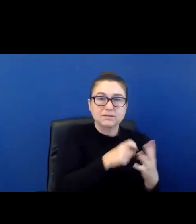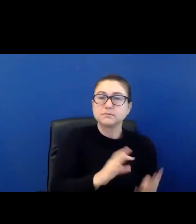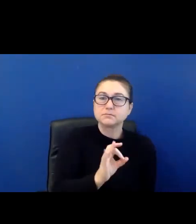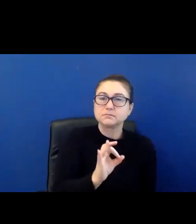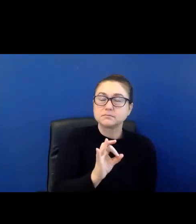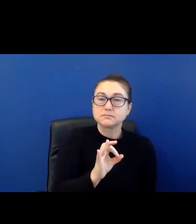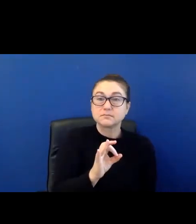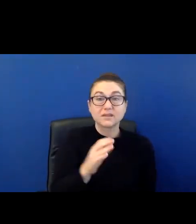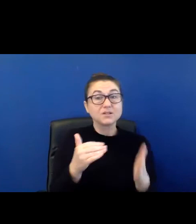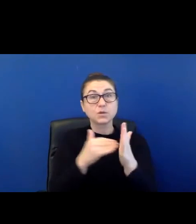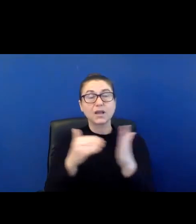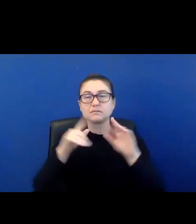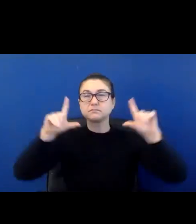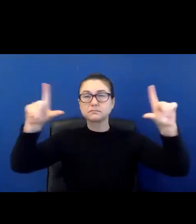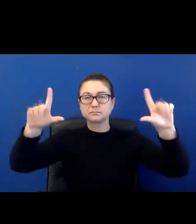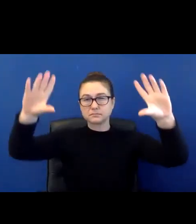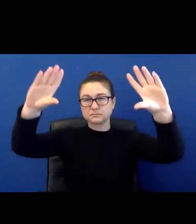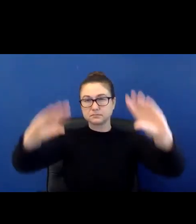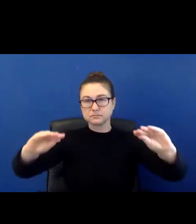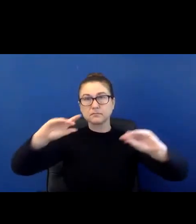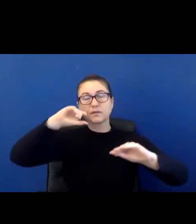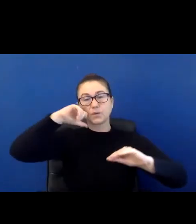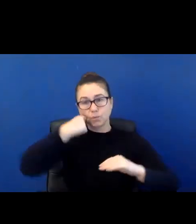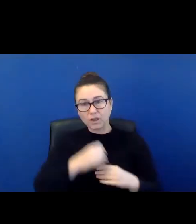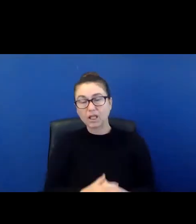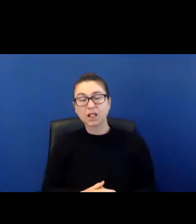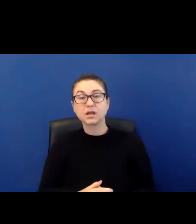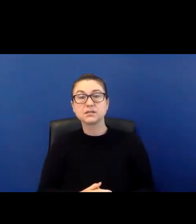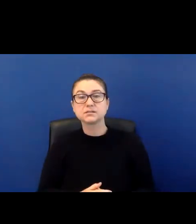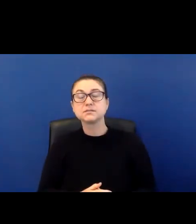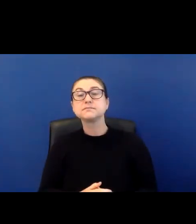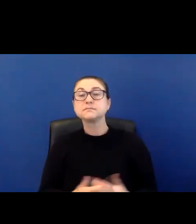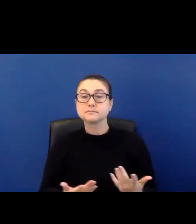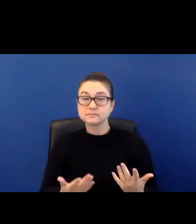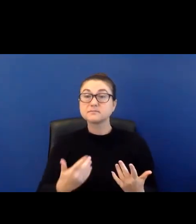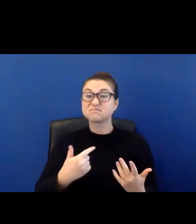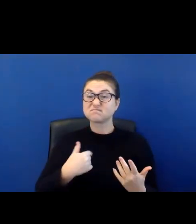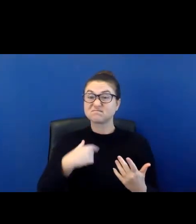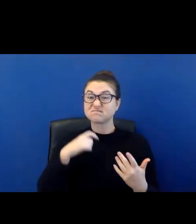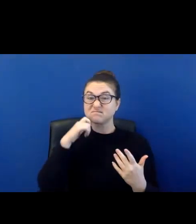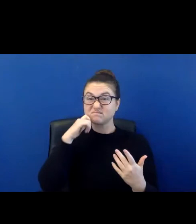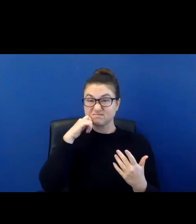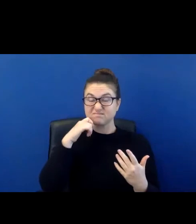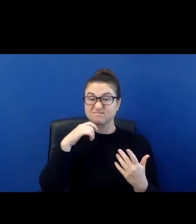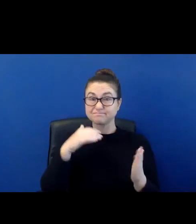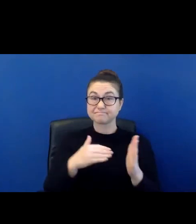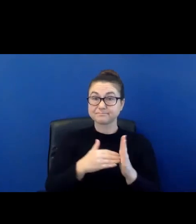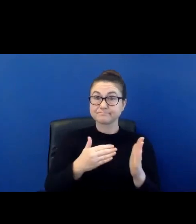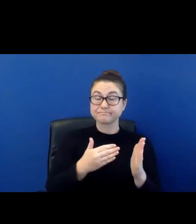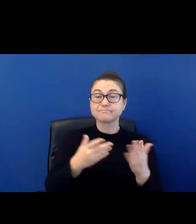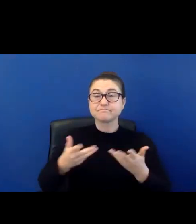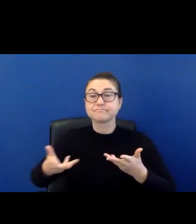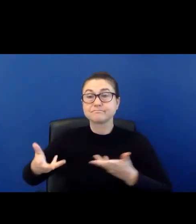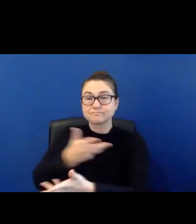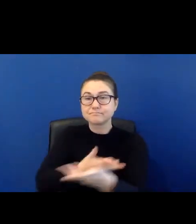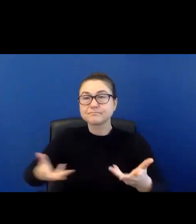sharing my screen again now, and we're going to move over to have a discussion